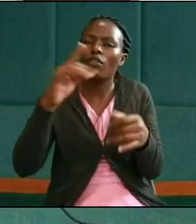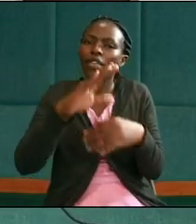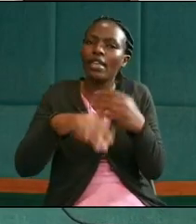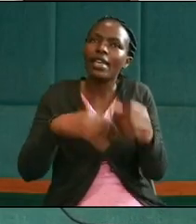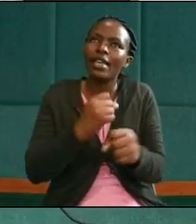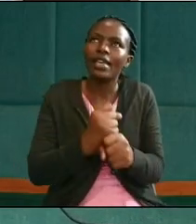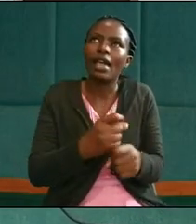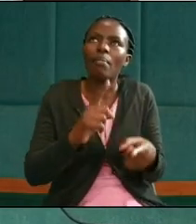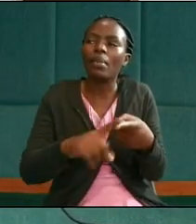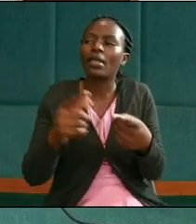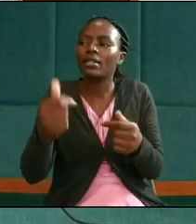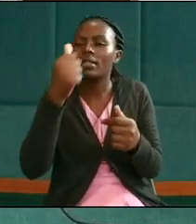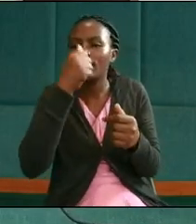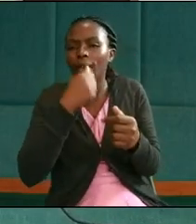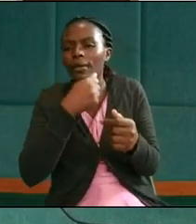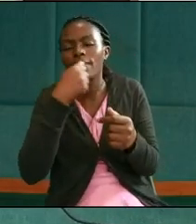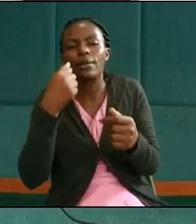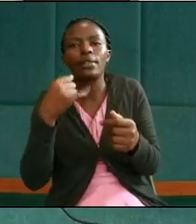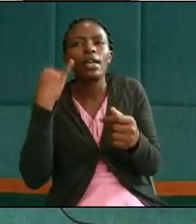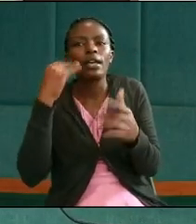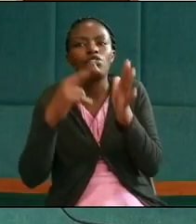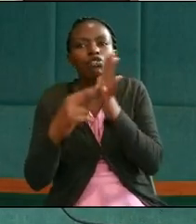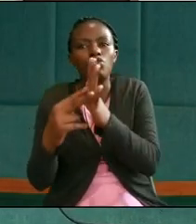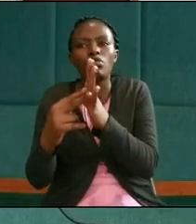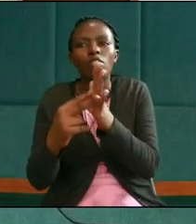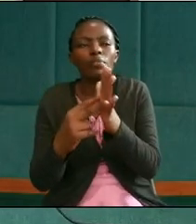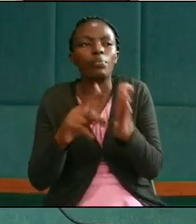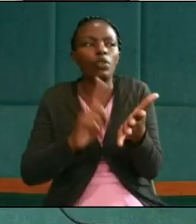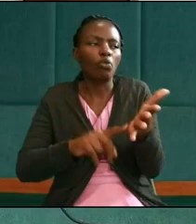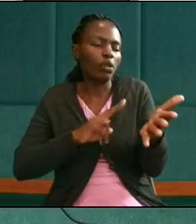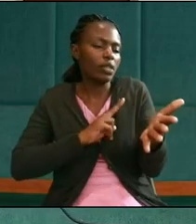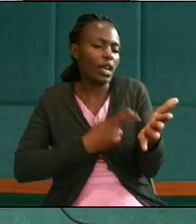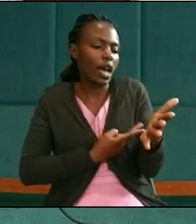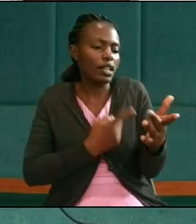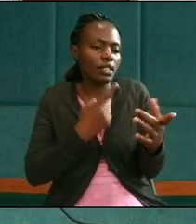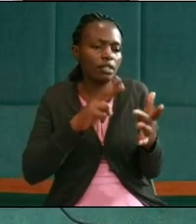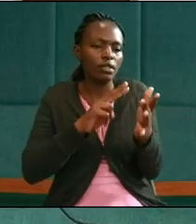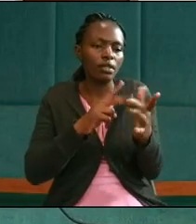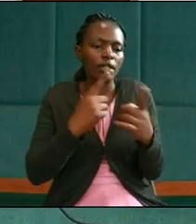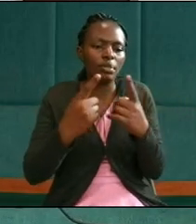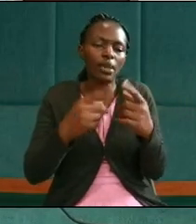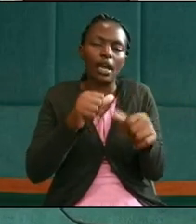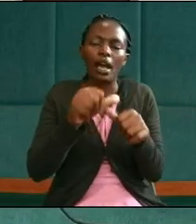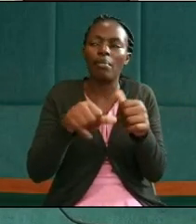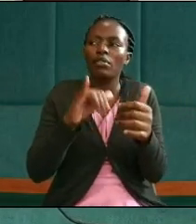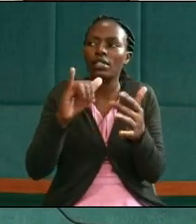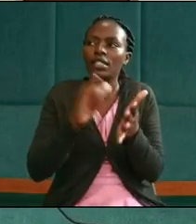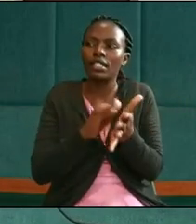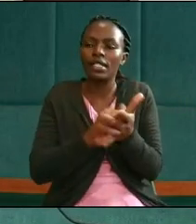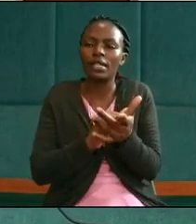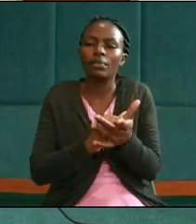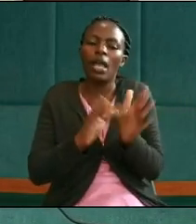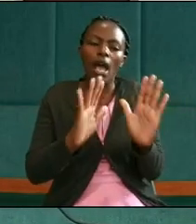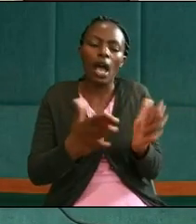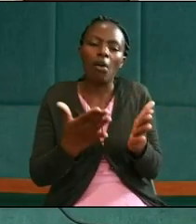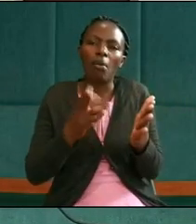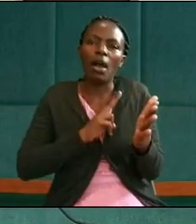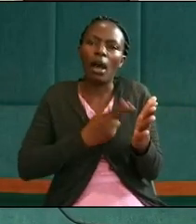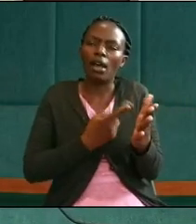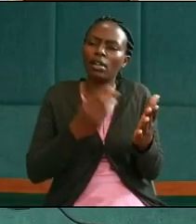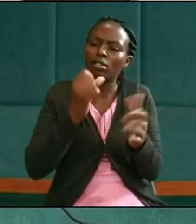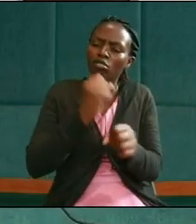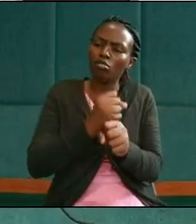sacred implications. So what are we talking about? How we partake of the Holy Communion is very